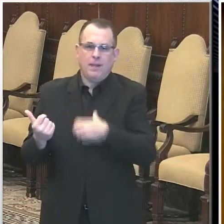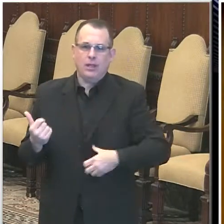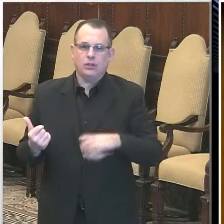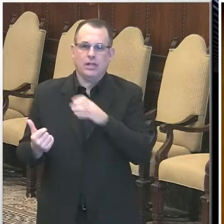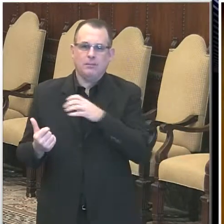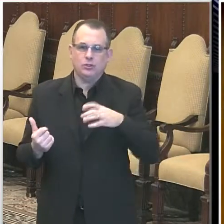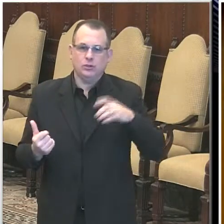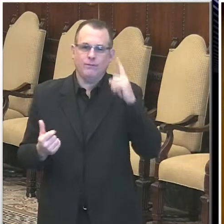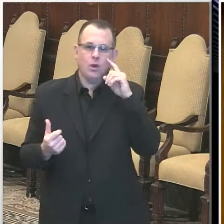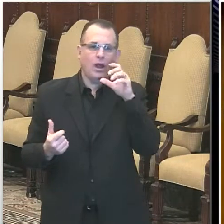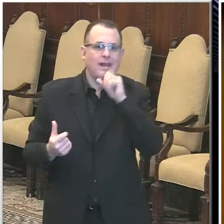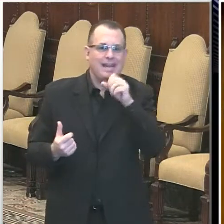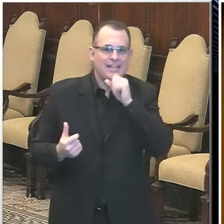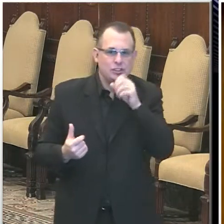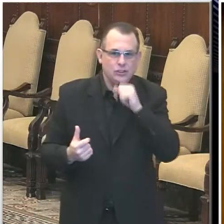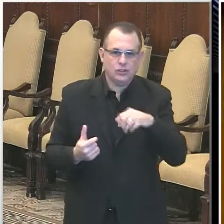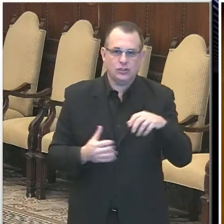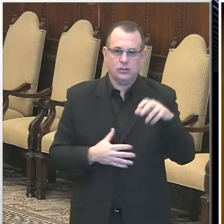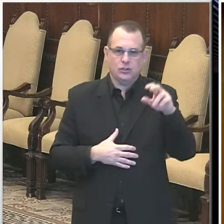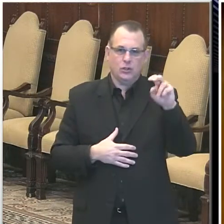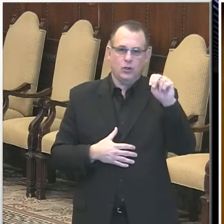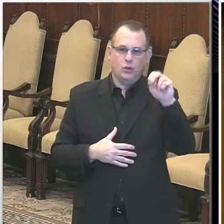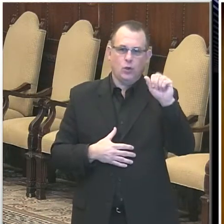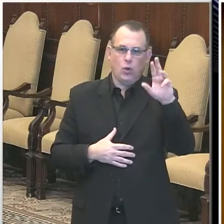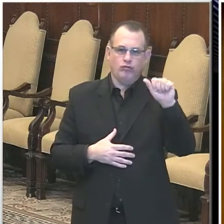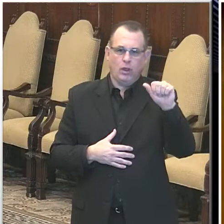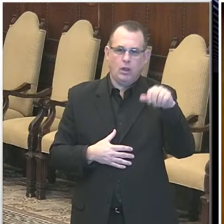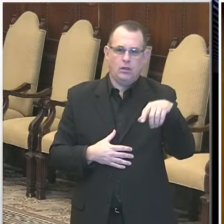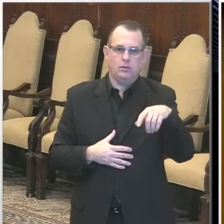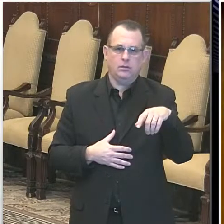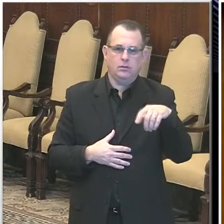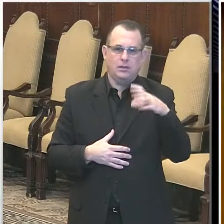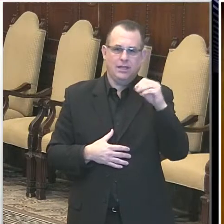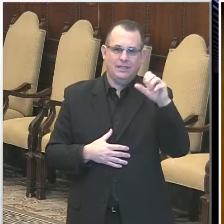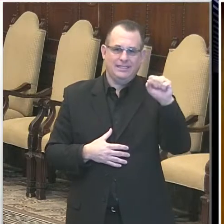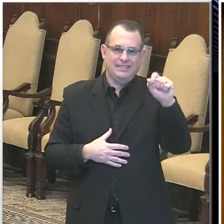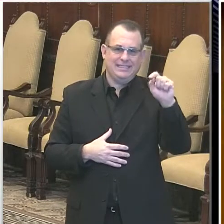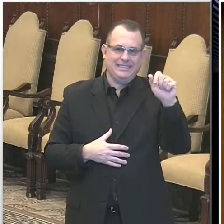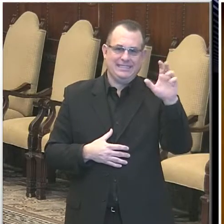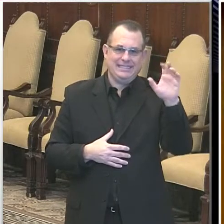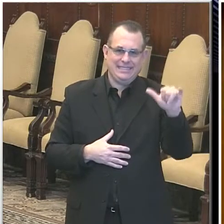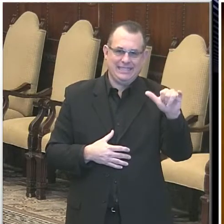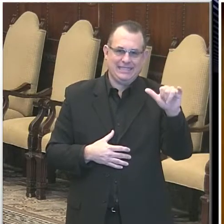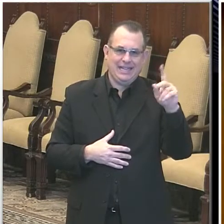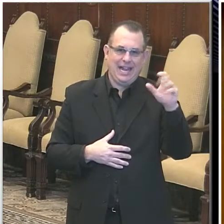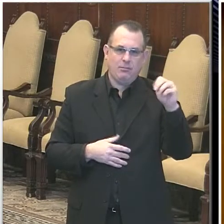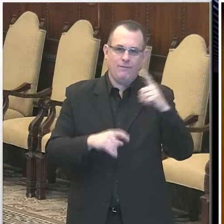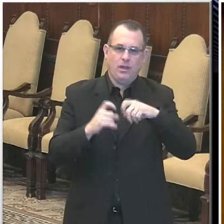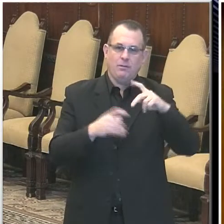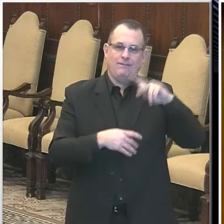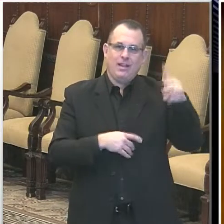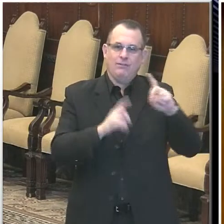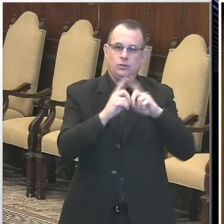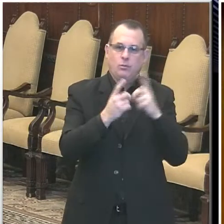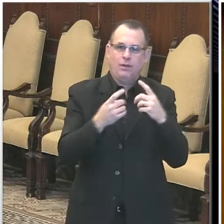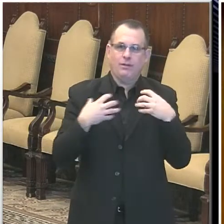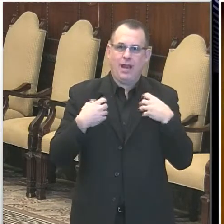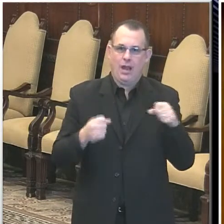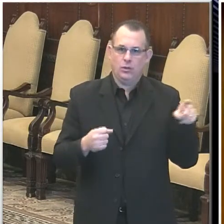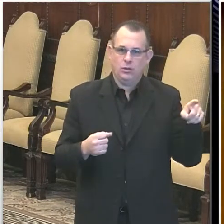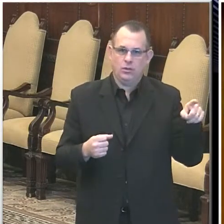Eisenhower and Stacy Callum from the Philadelphia Department of Health. Now I will turn it over to Dr. Farley for his daily update.